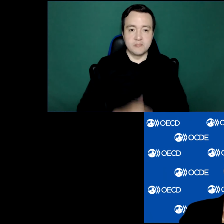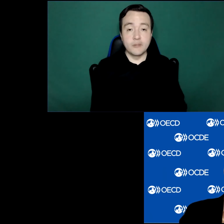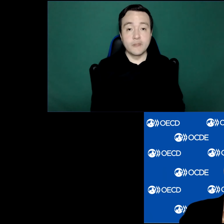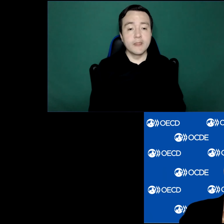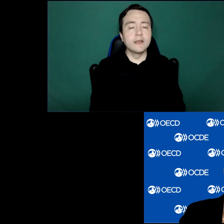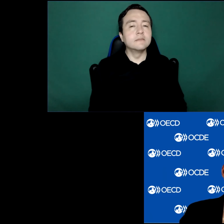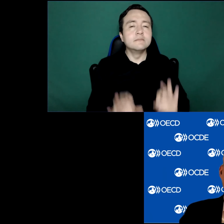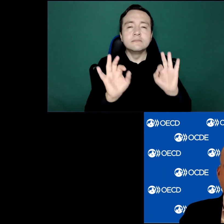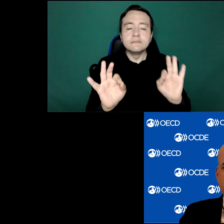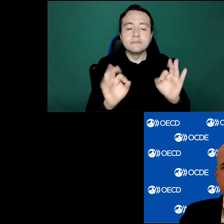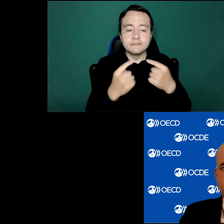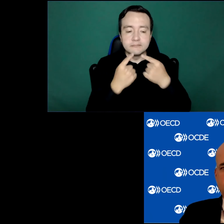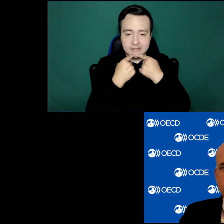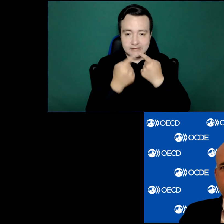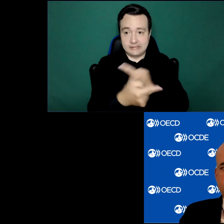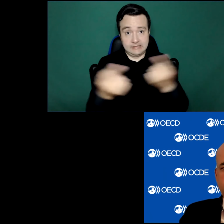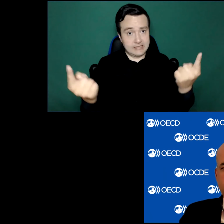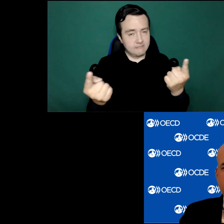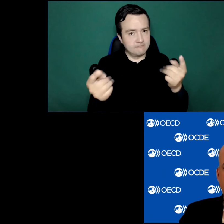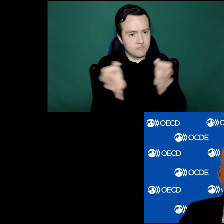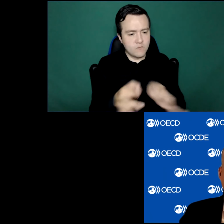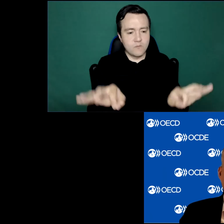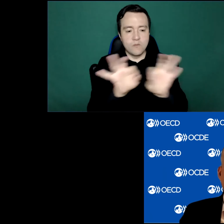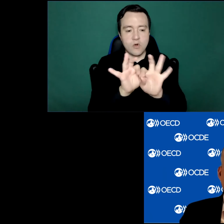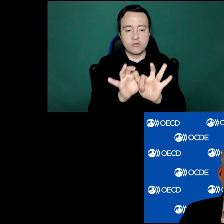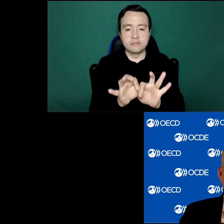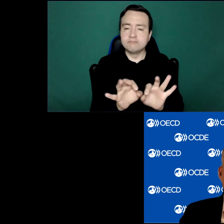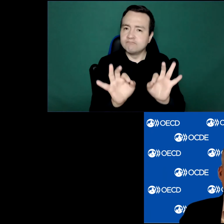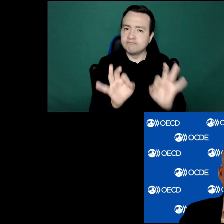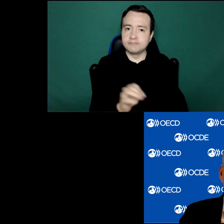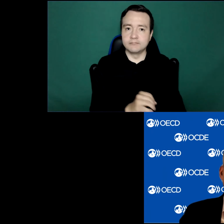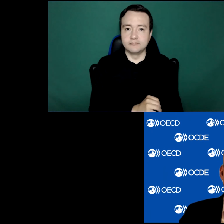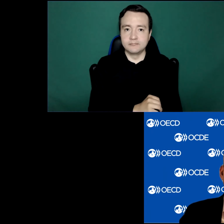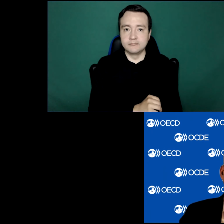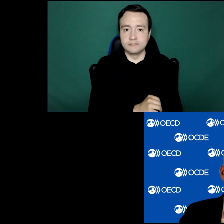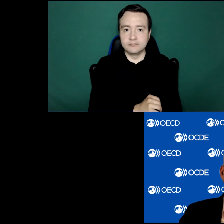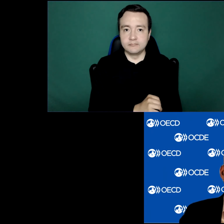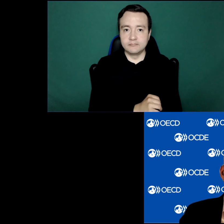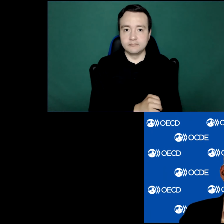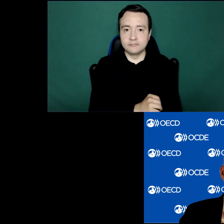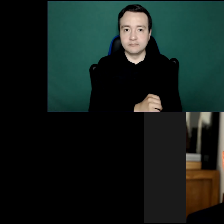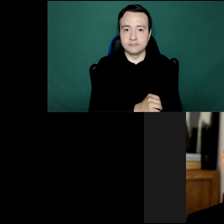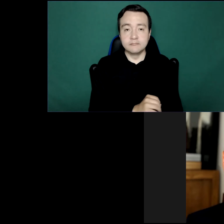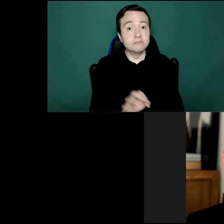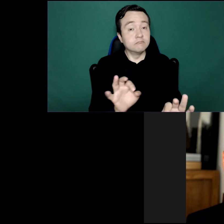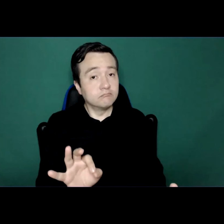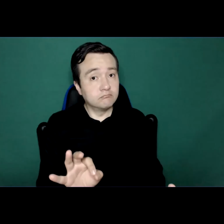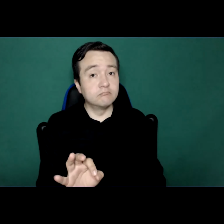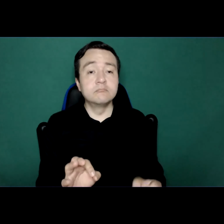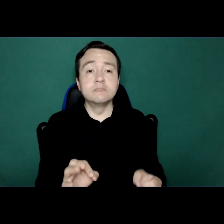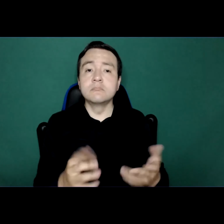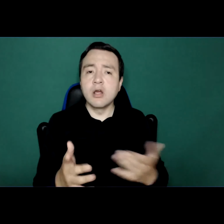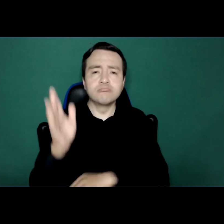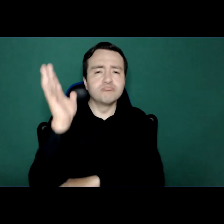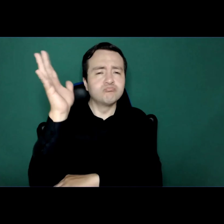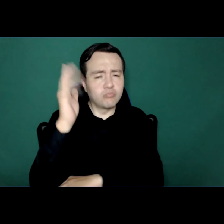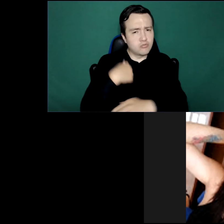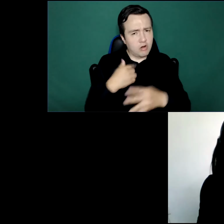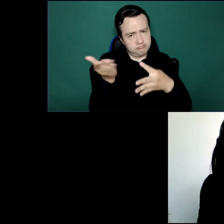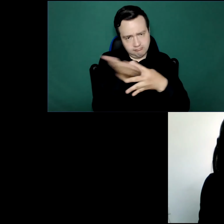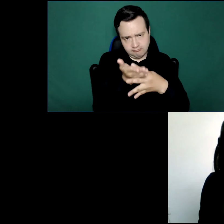what I could call the key messages of what we have found this far in the presentations. And I'm